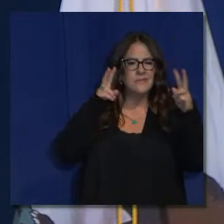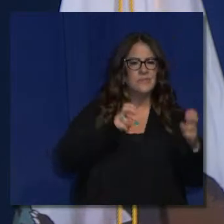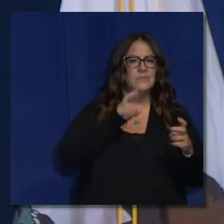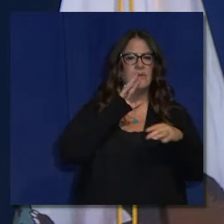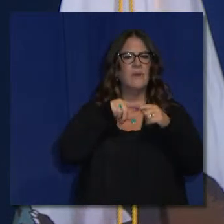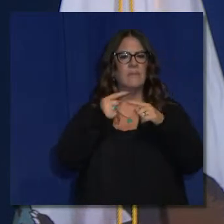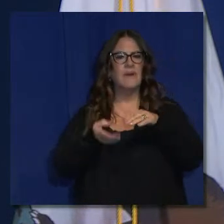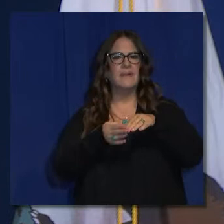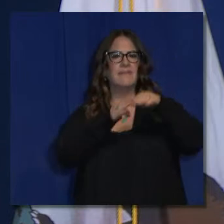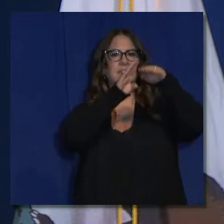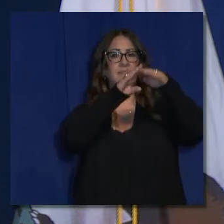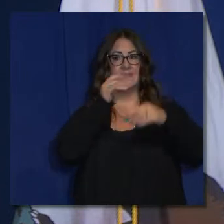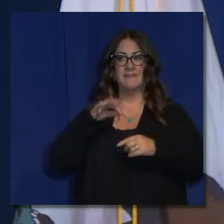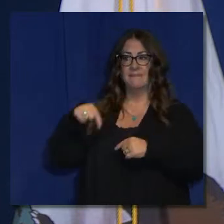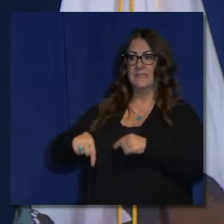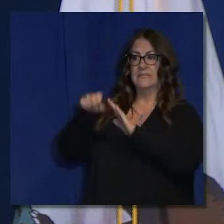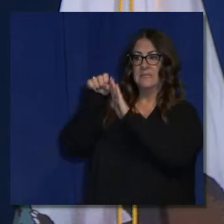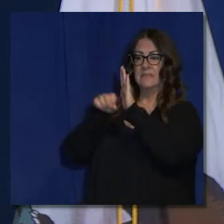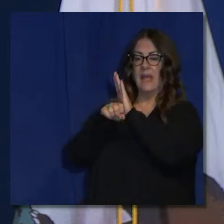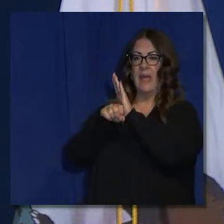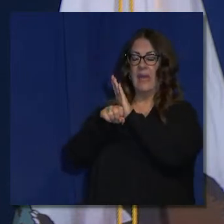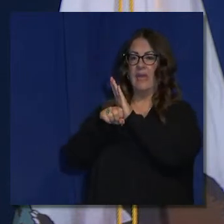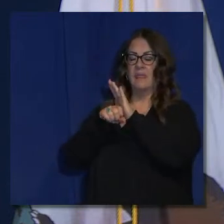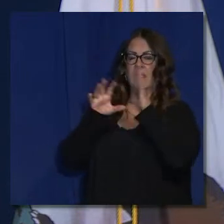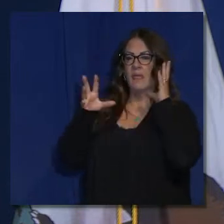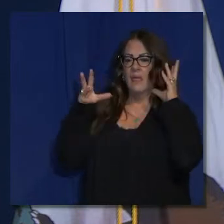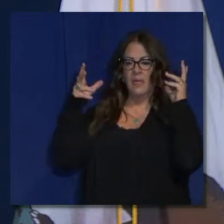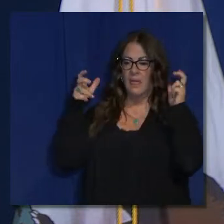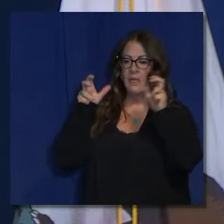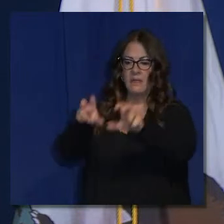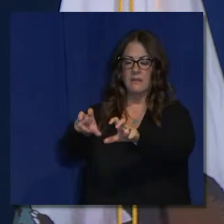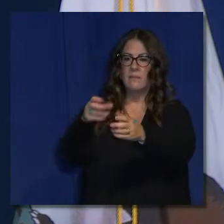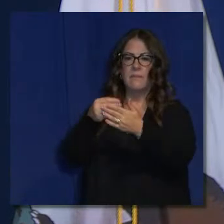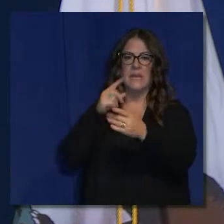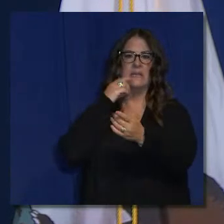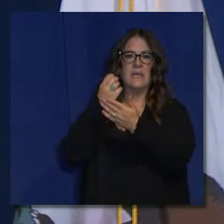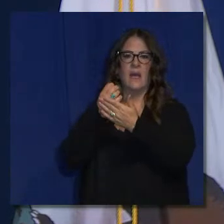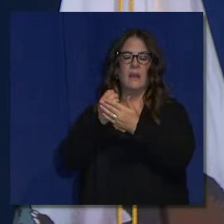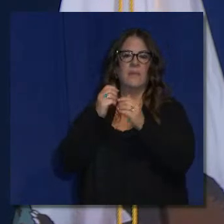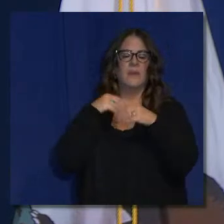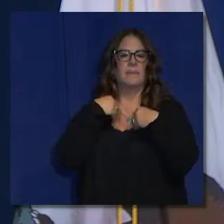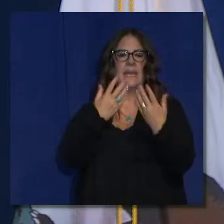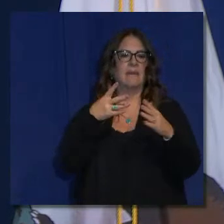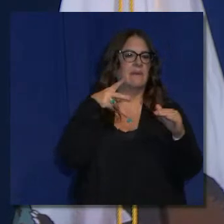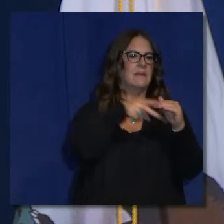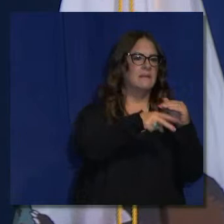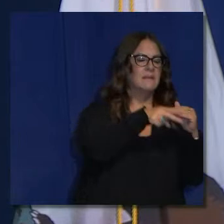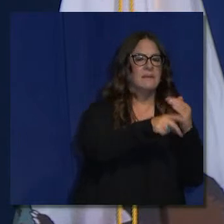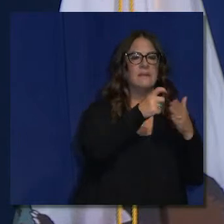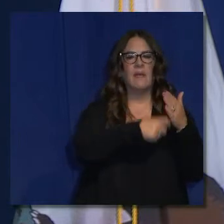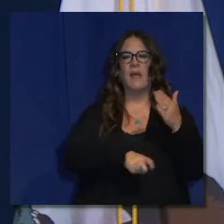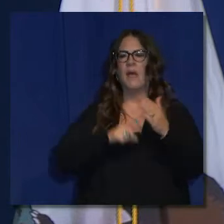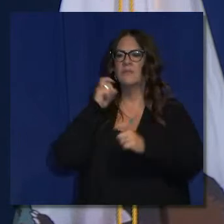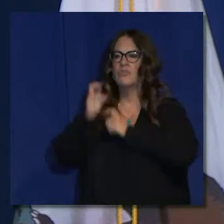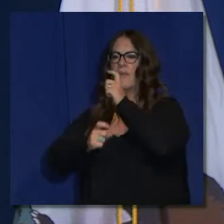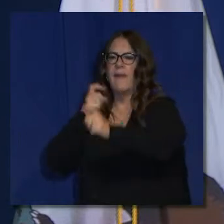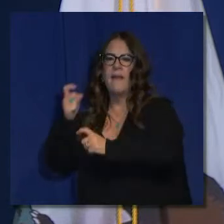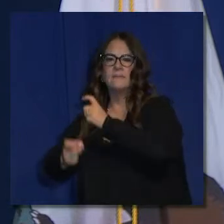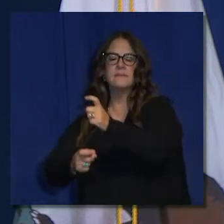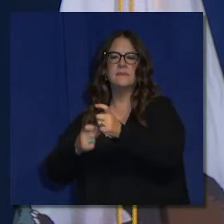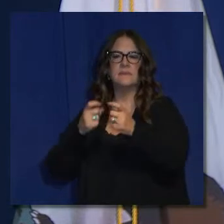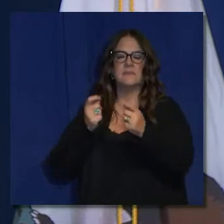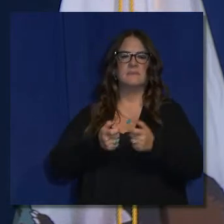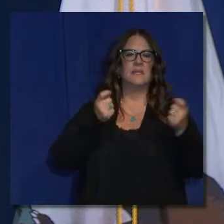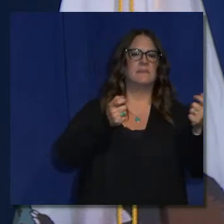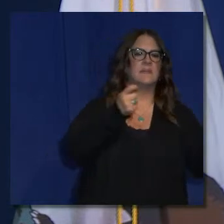state begins flooding its money into the economy with tax cuts, grants, all these other spending proposals that you've